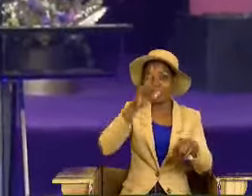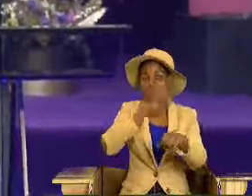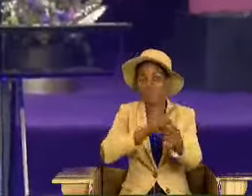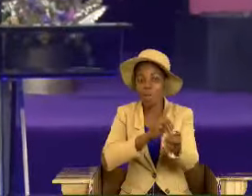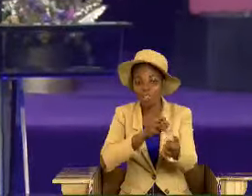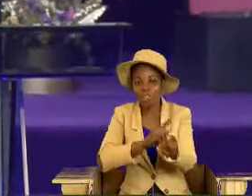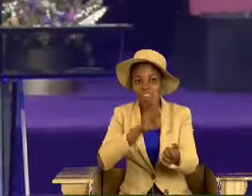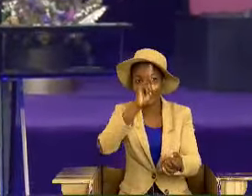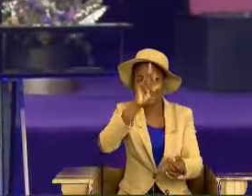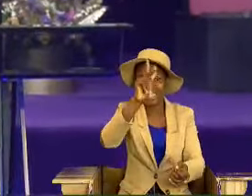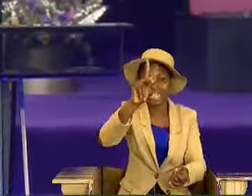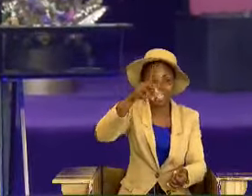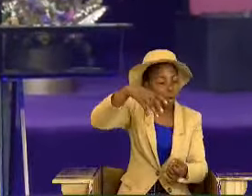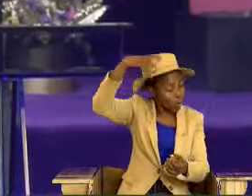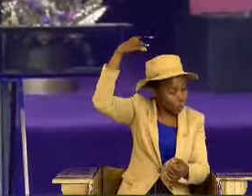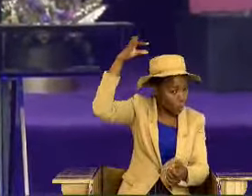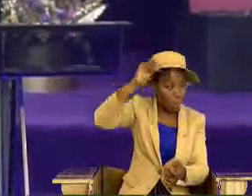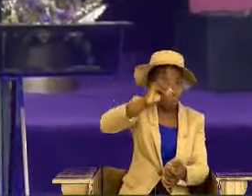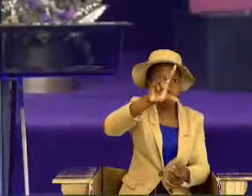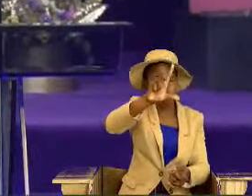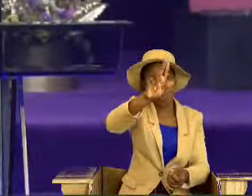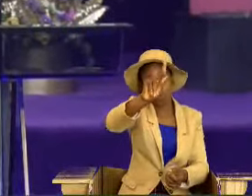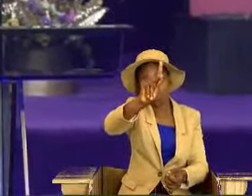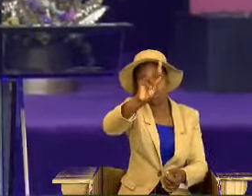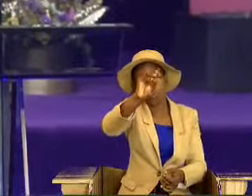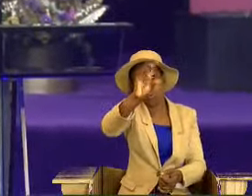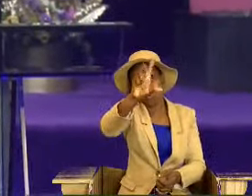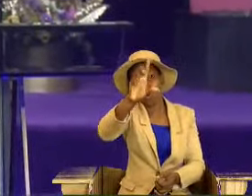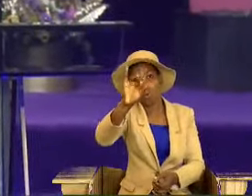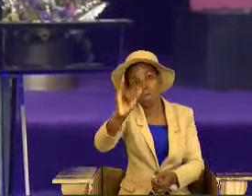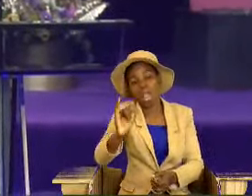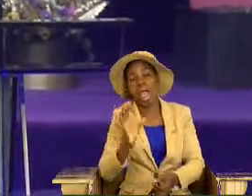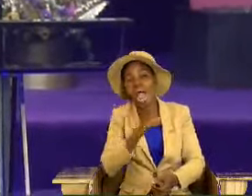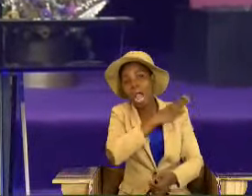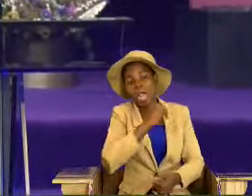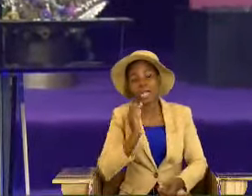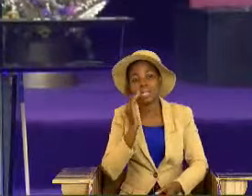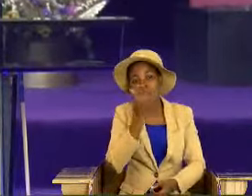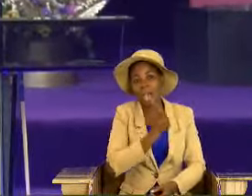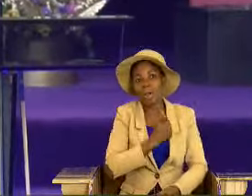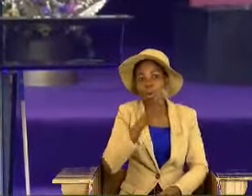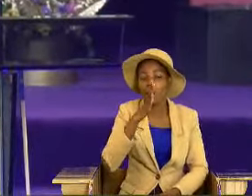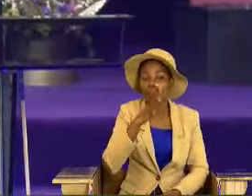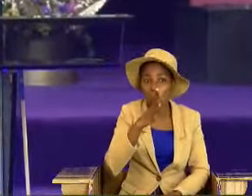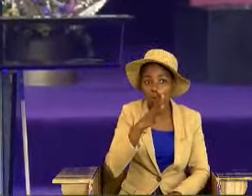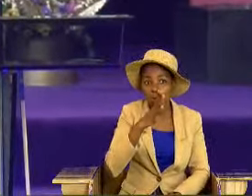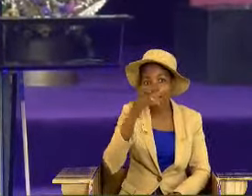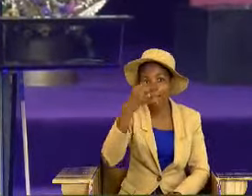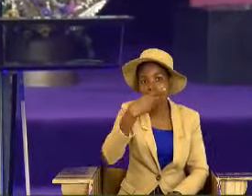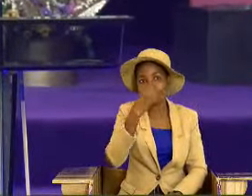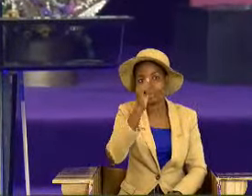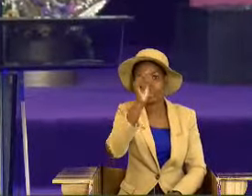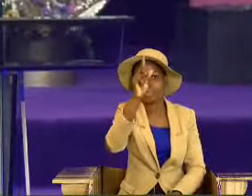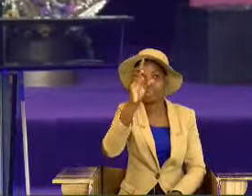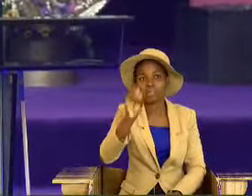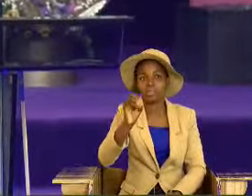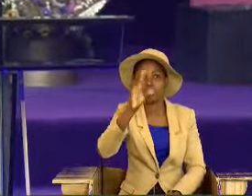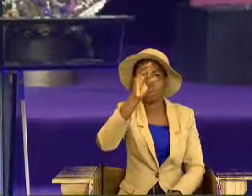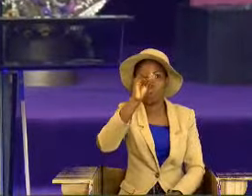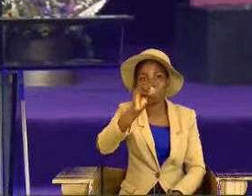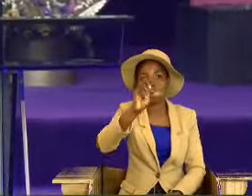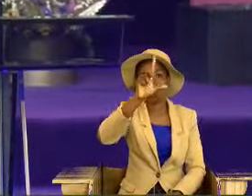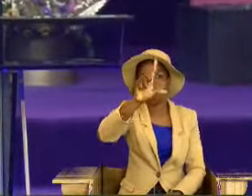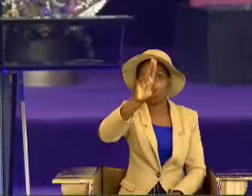DK and our mother in the Lord Dr Pastor Mrs sh you are